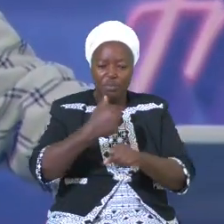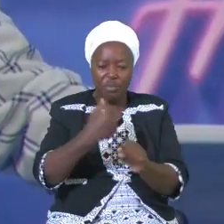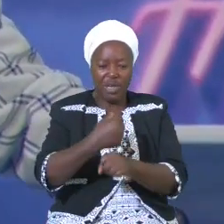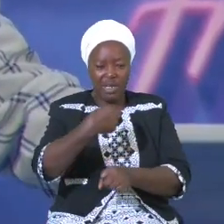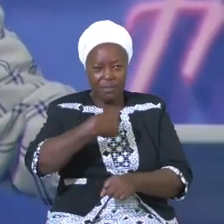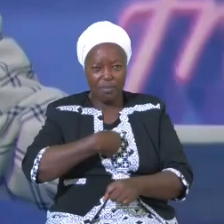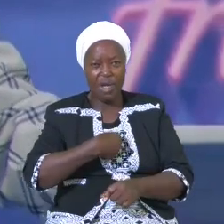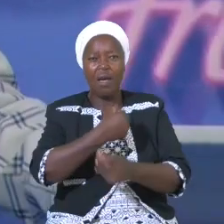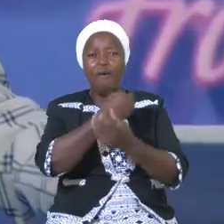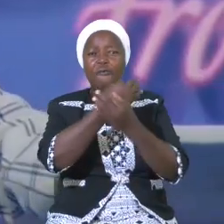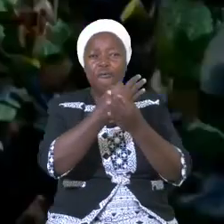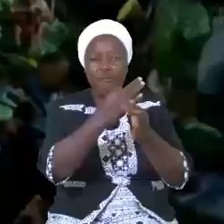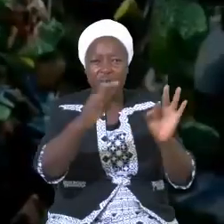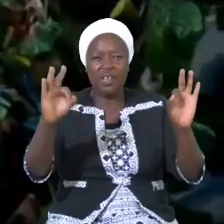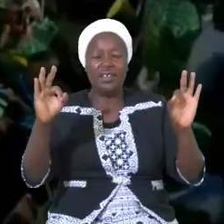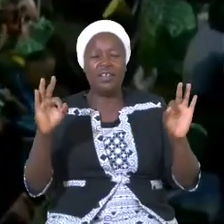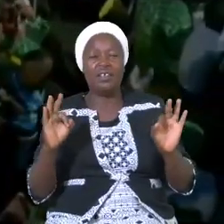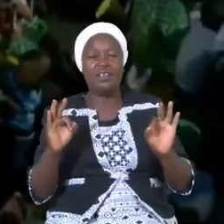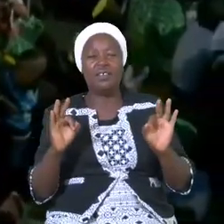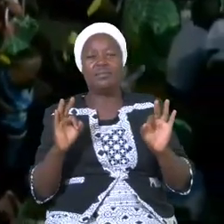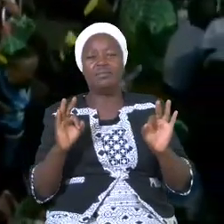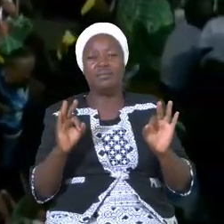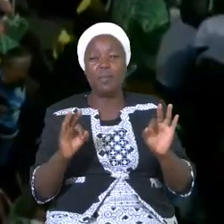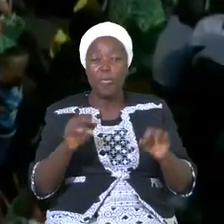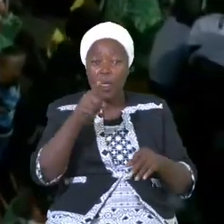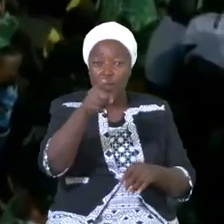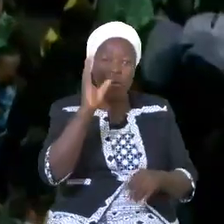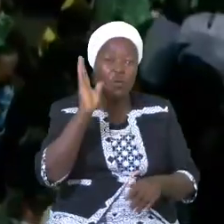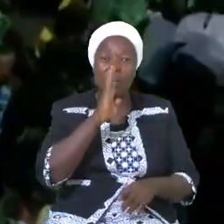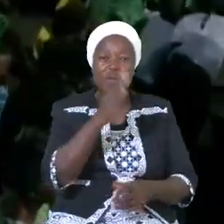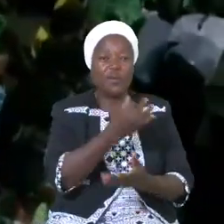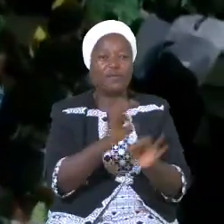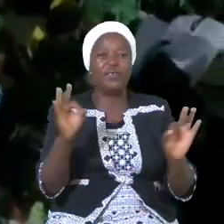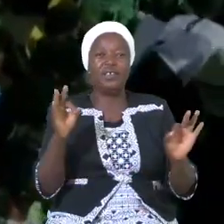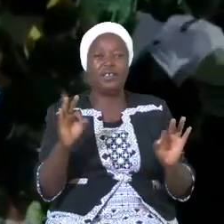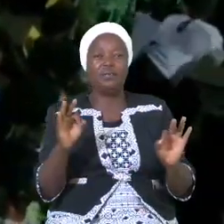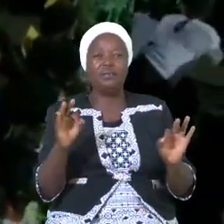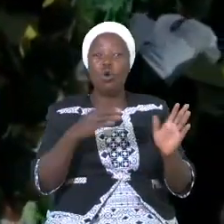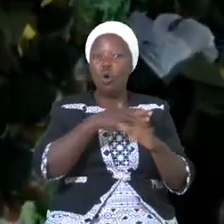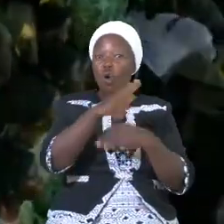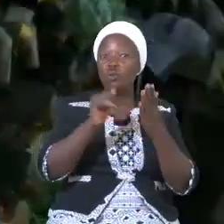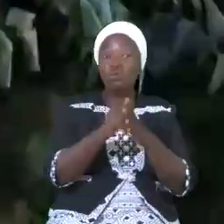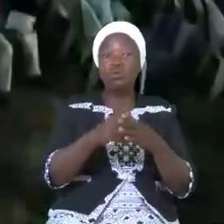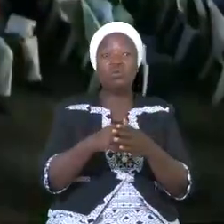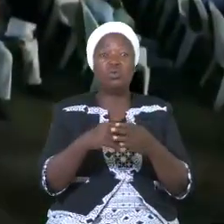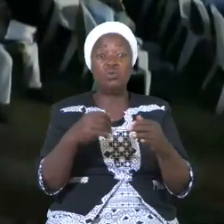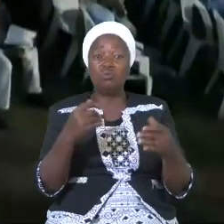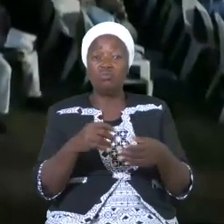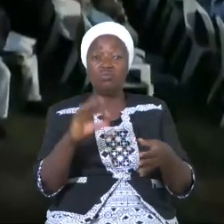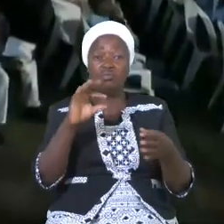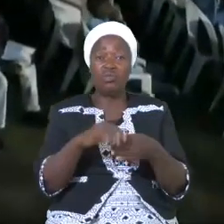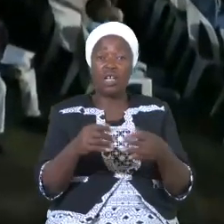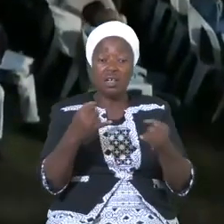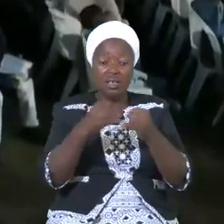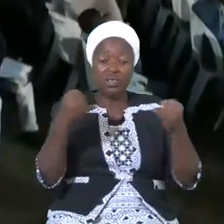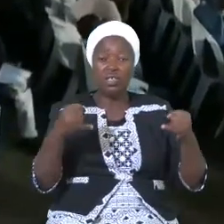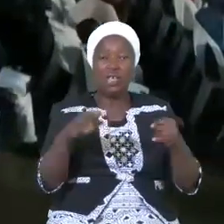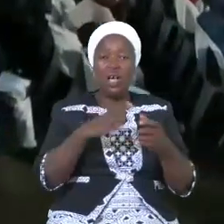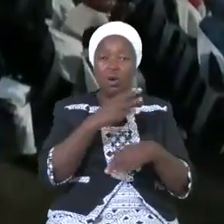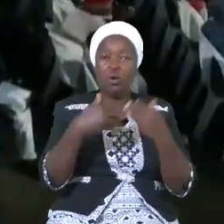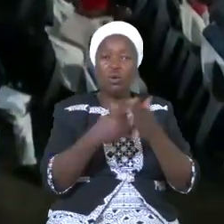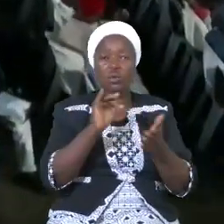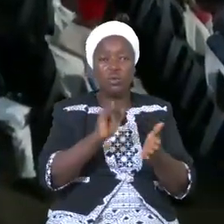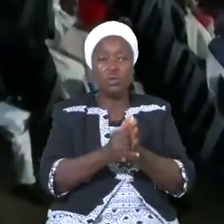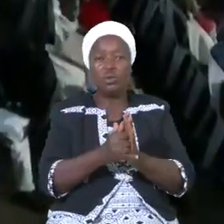me free you'll be free all those cheers all those shackles all the